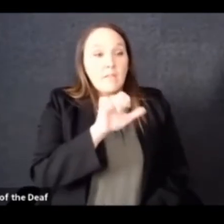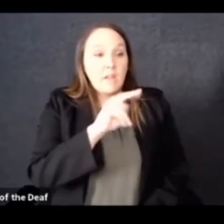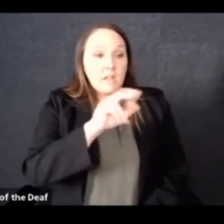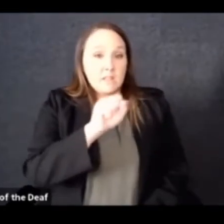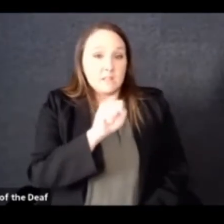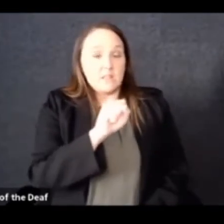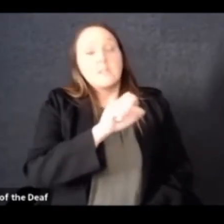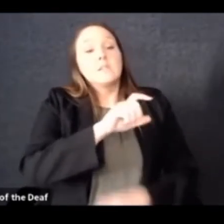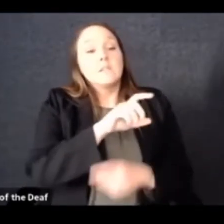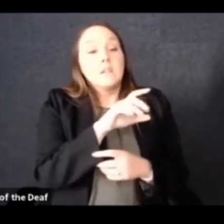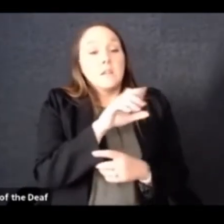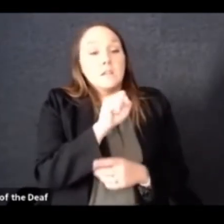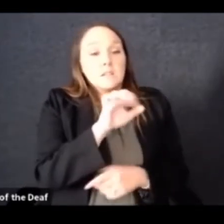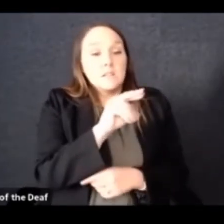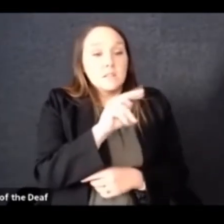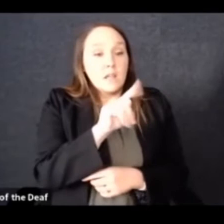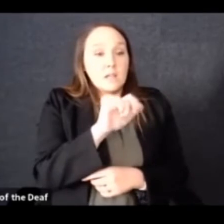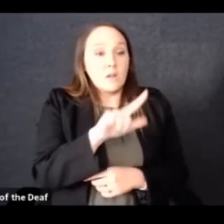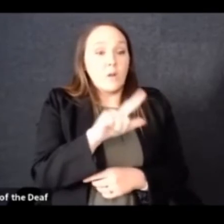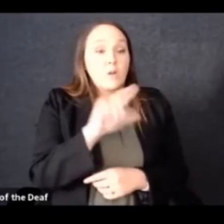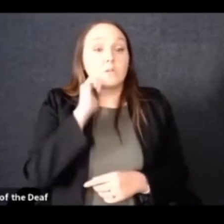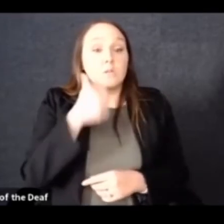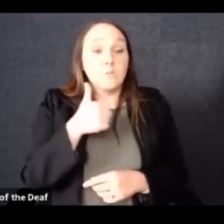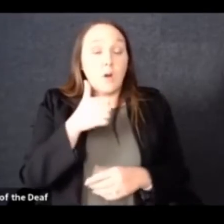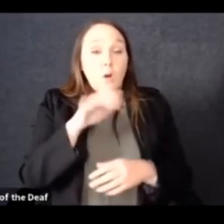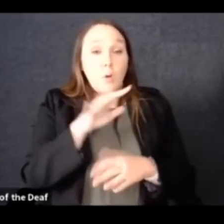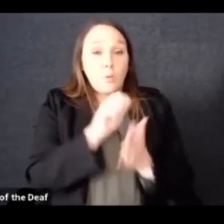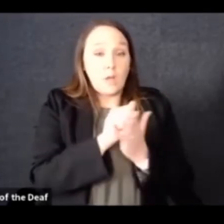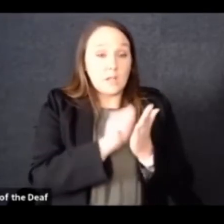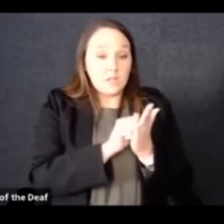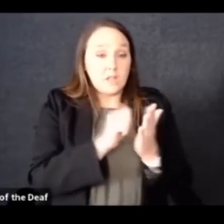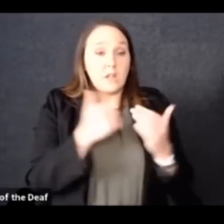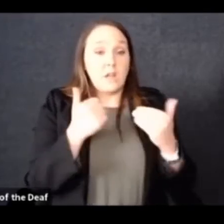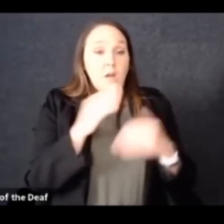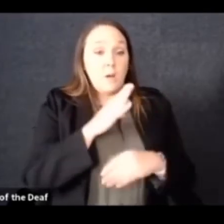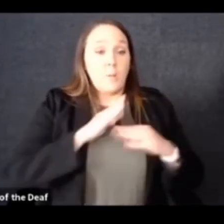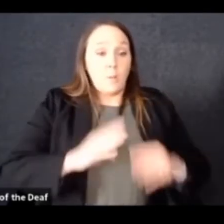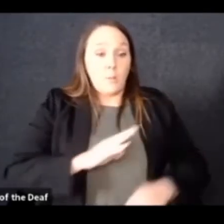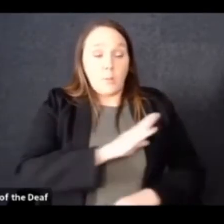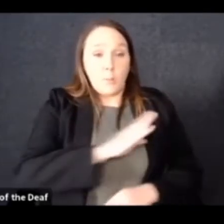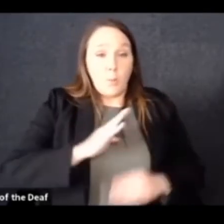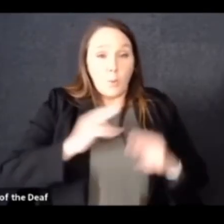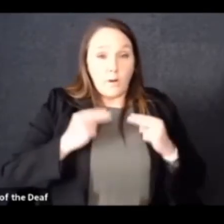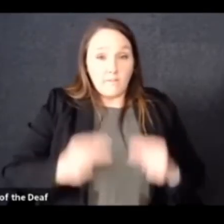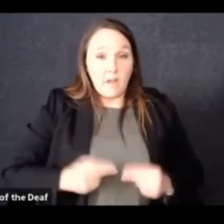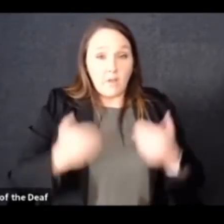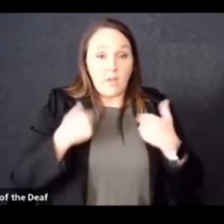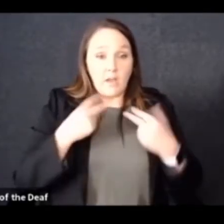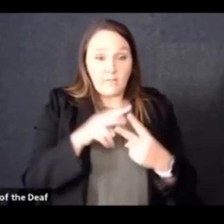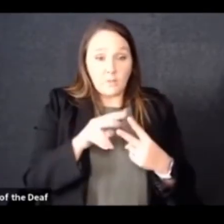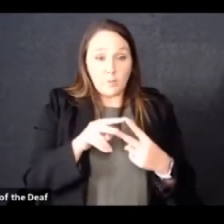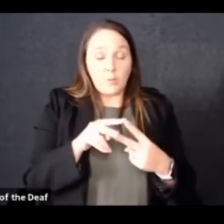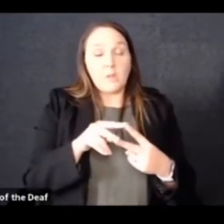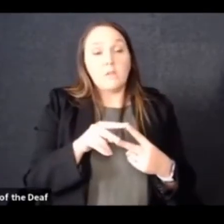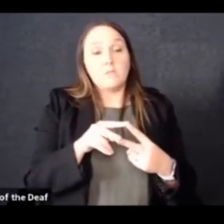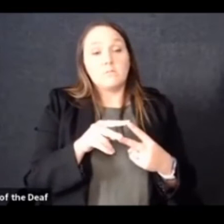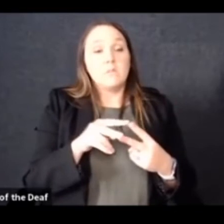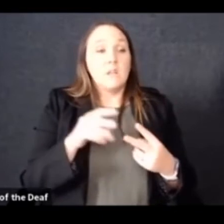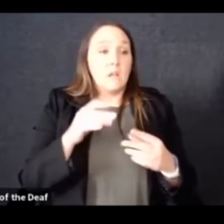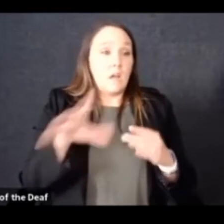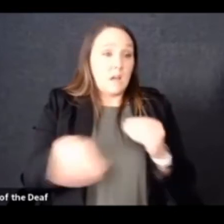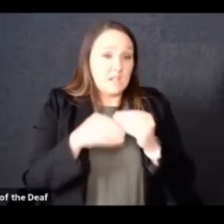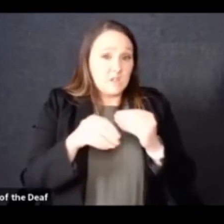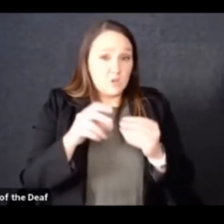on the agenda for tomorrow, the Board of Health has 2 items: the finalization of new metrics and a discussion of additional restrictions.